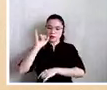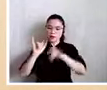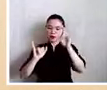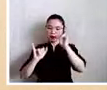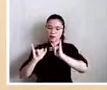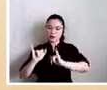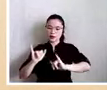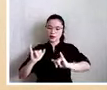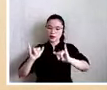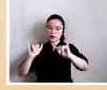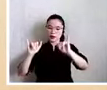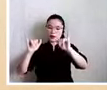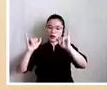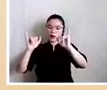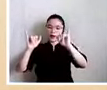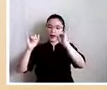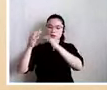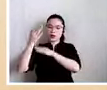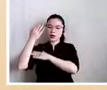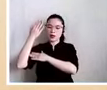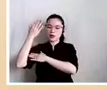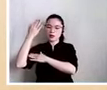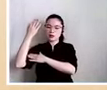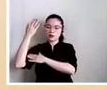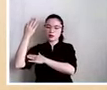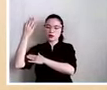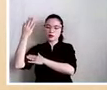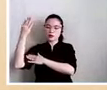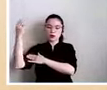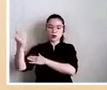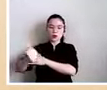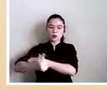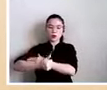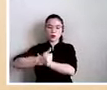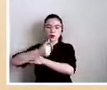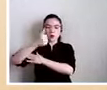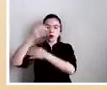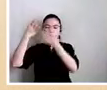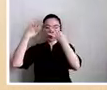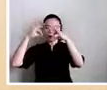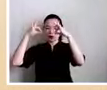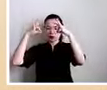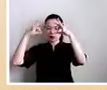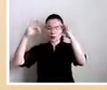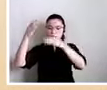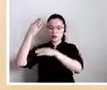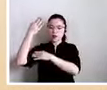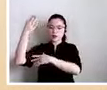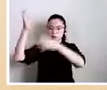forever. He has won renown for His